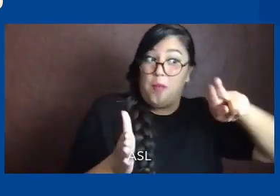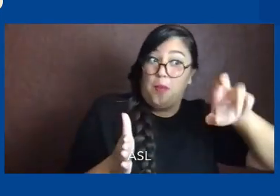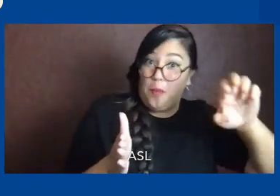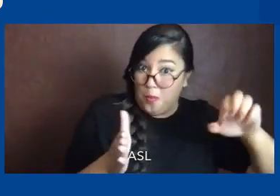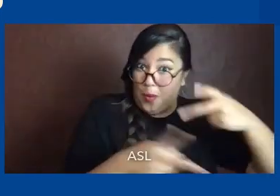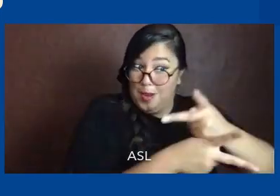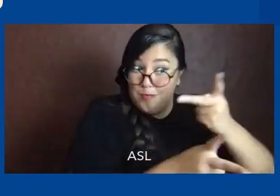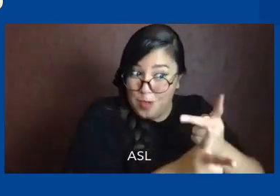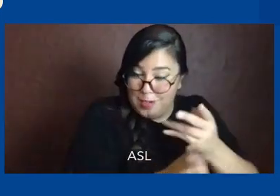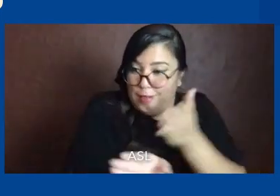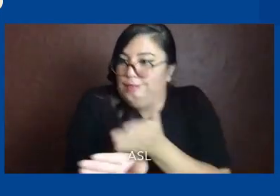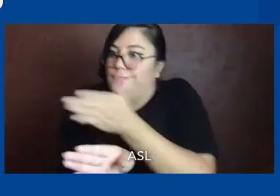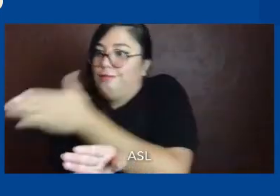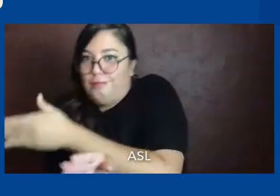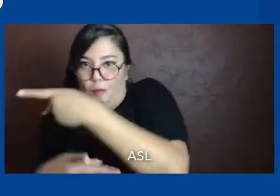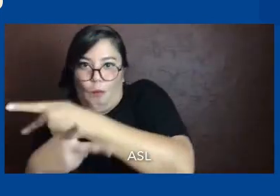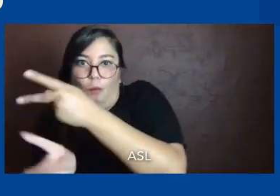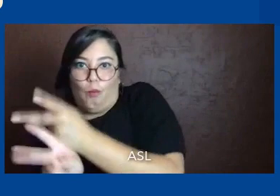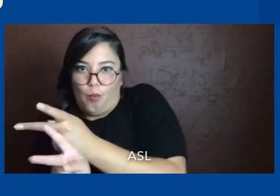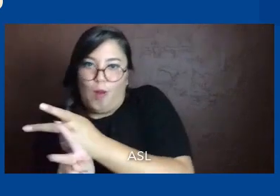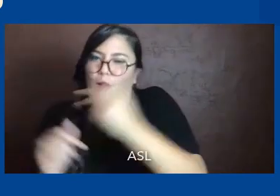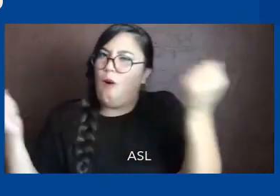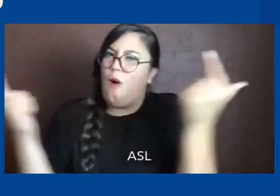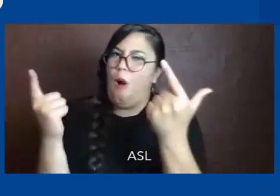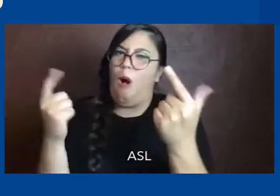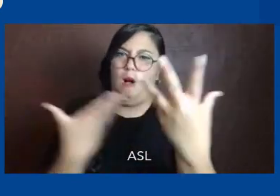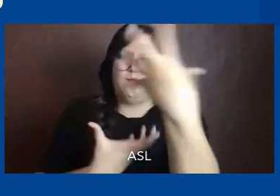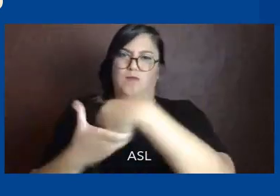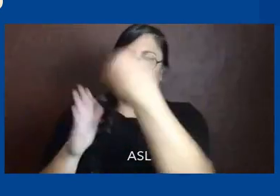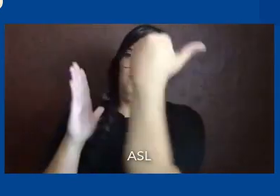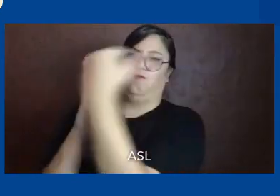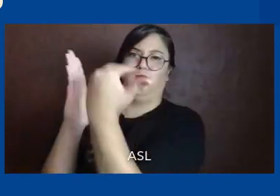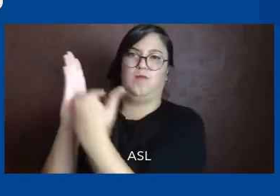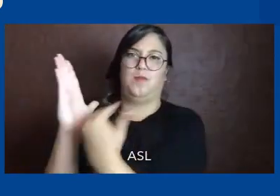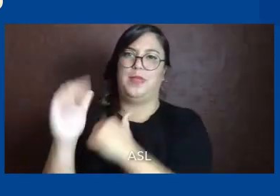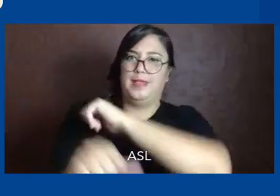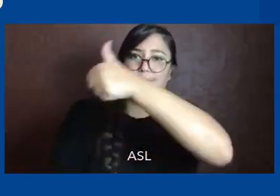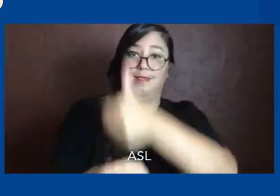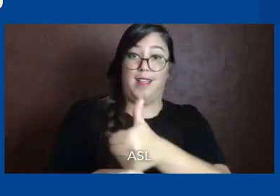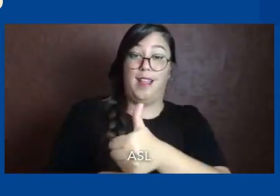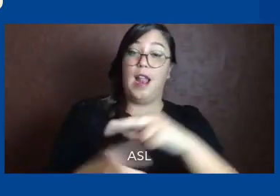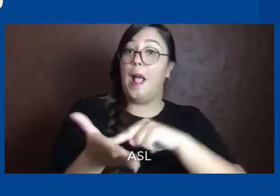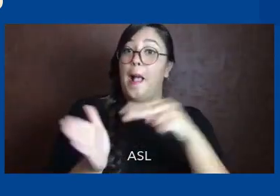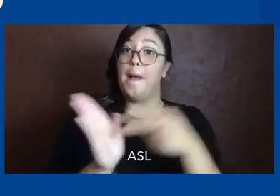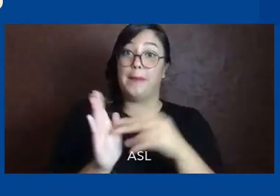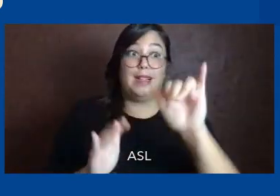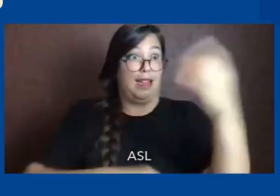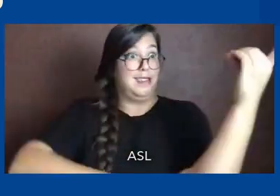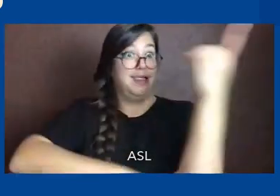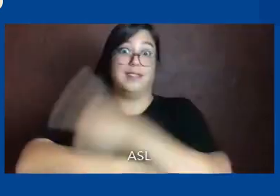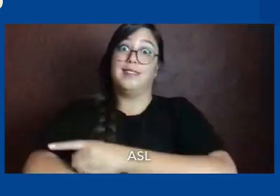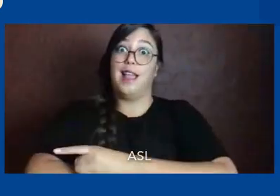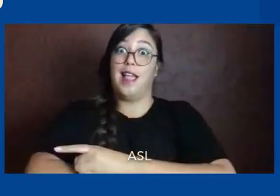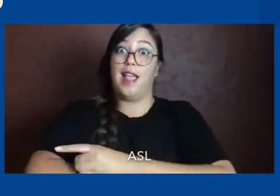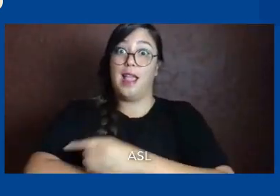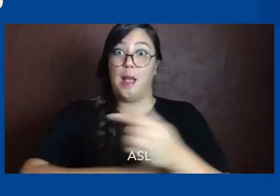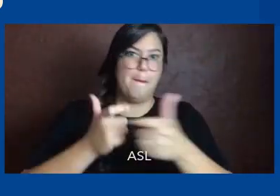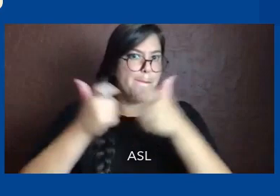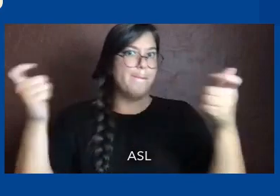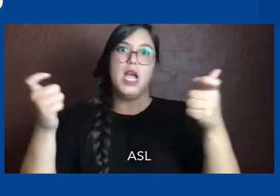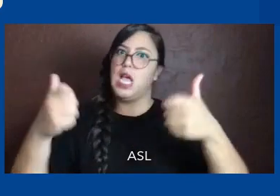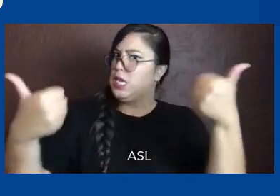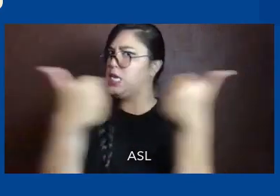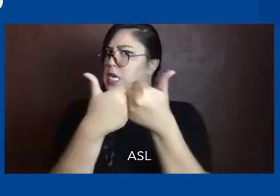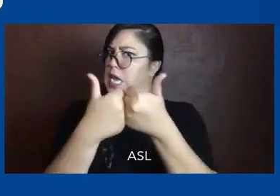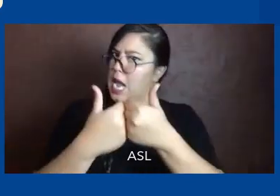that I need in order to so that when the day actually comes, that I'm performing on my best level, because we may only have